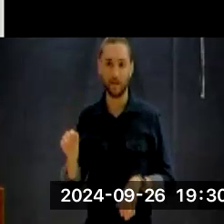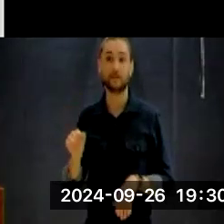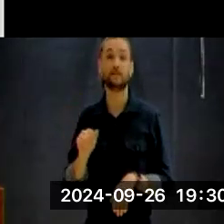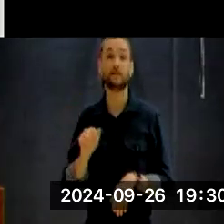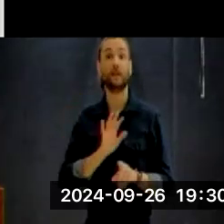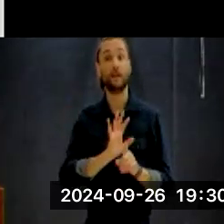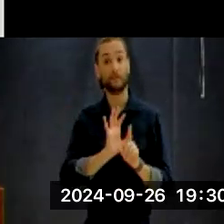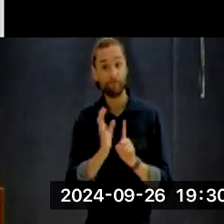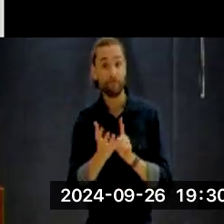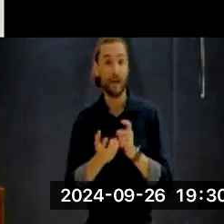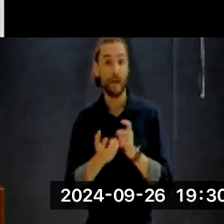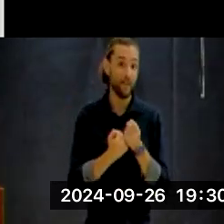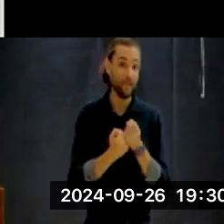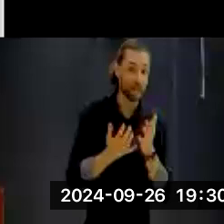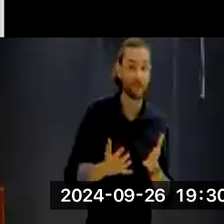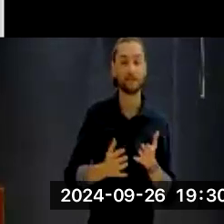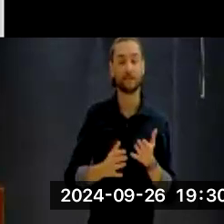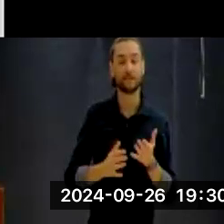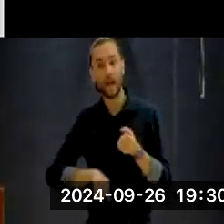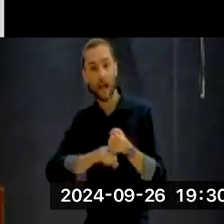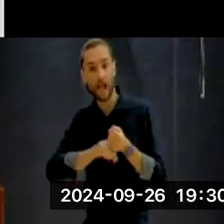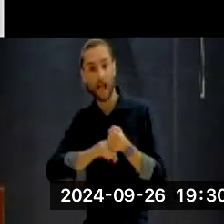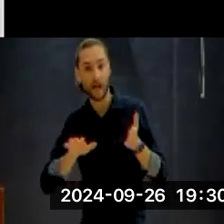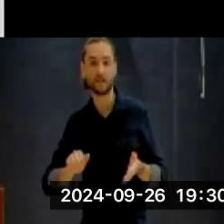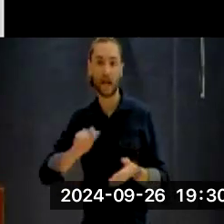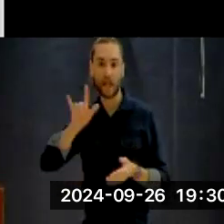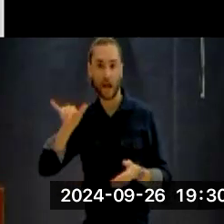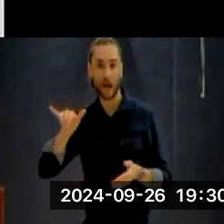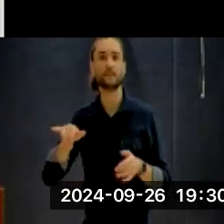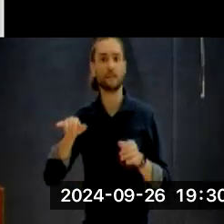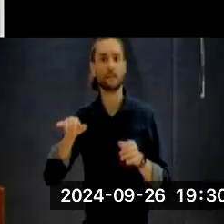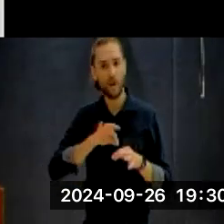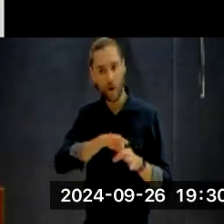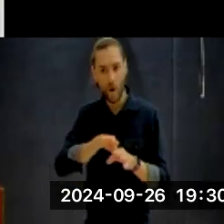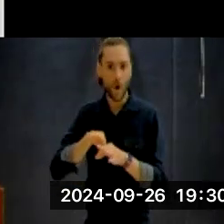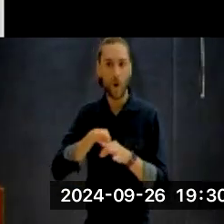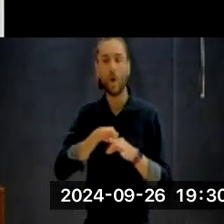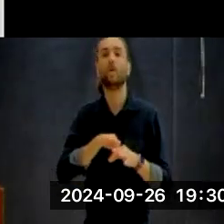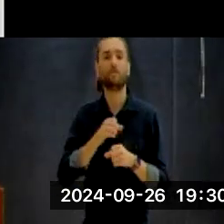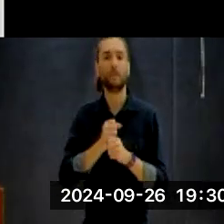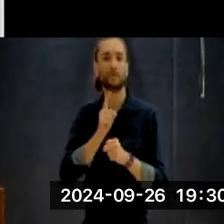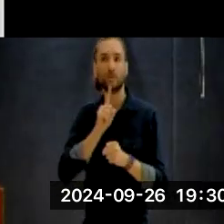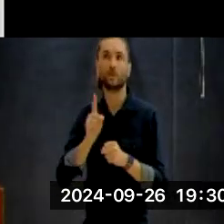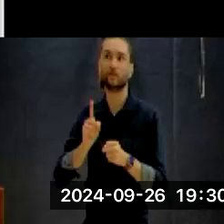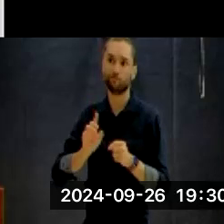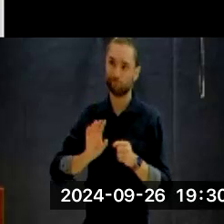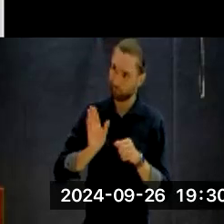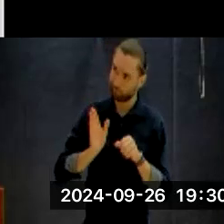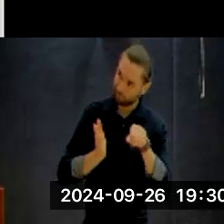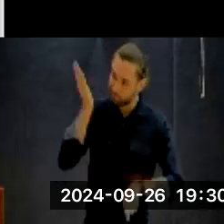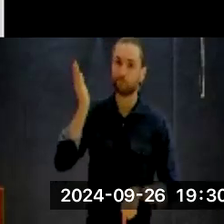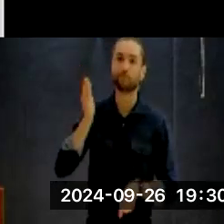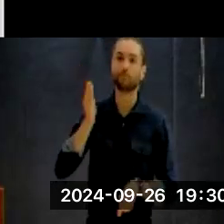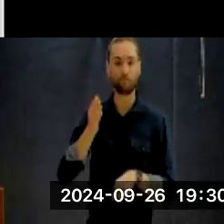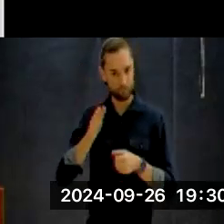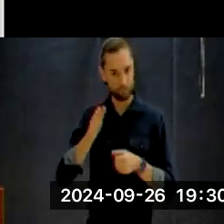and allies can fight against the hate and vote to allocate critical resources that people with disabilities need to be